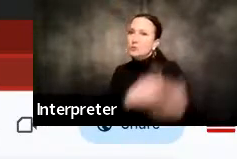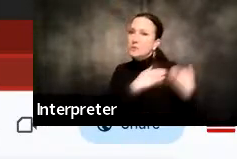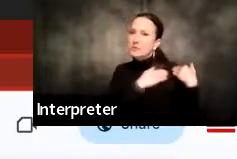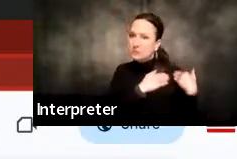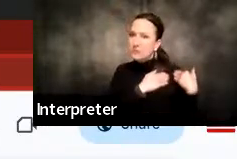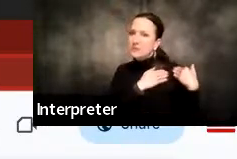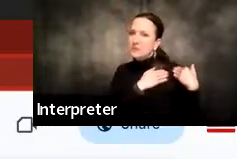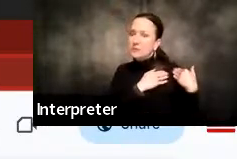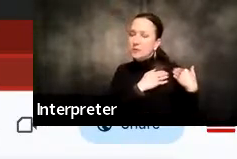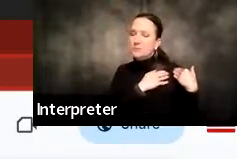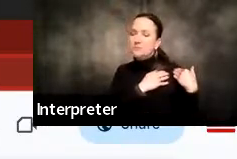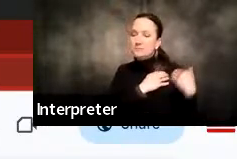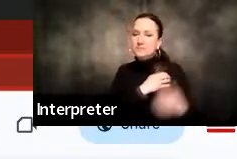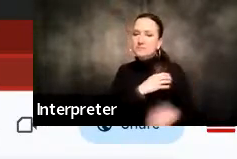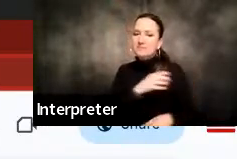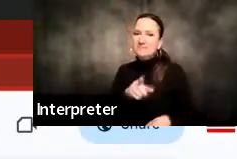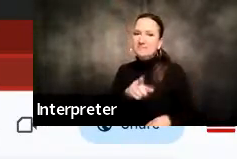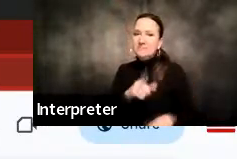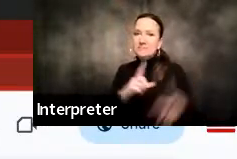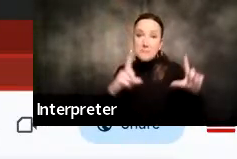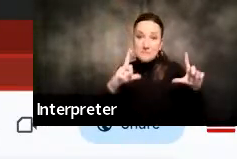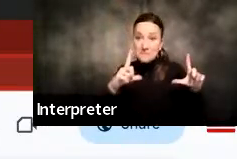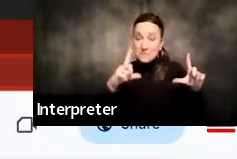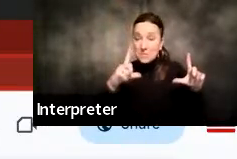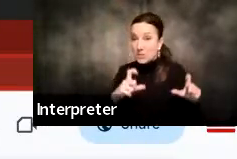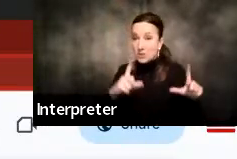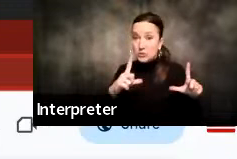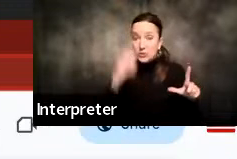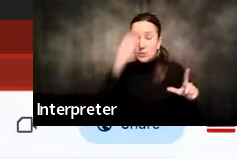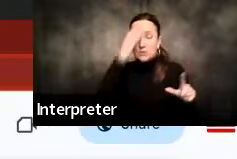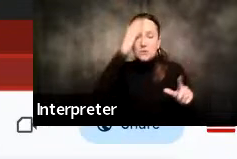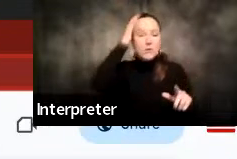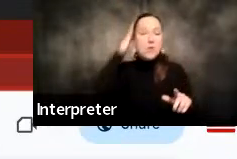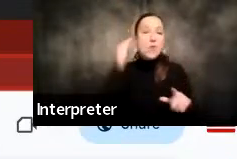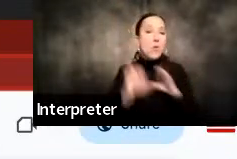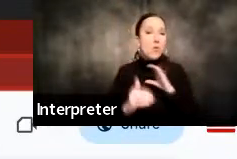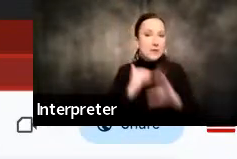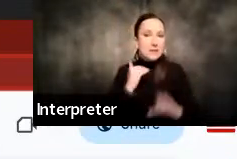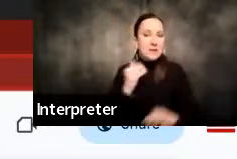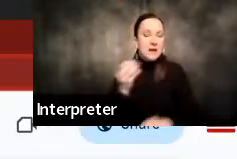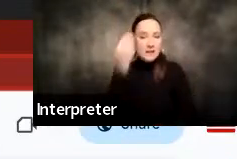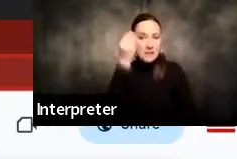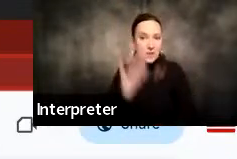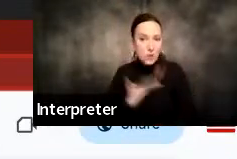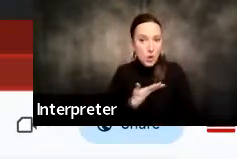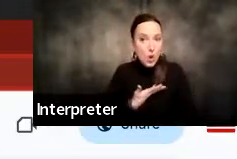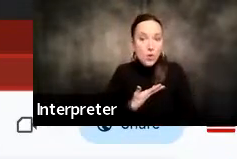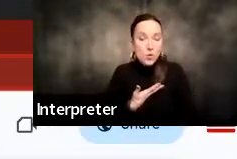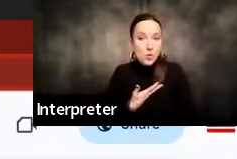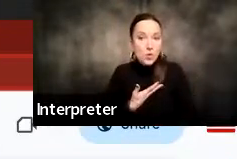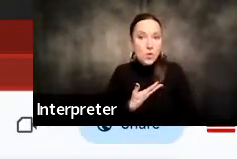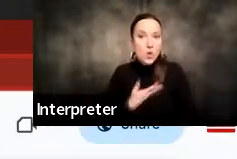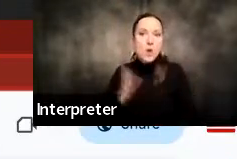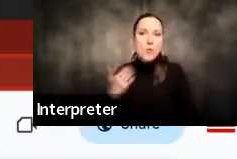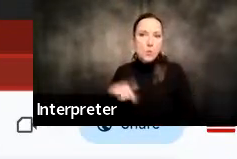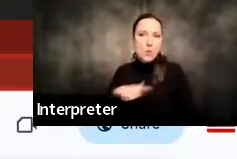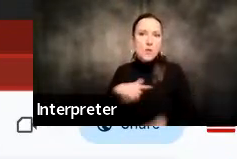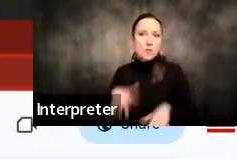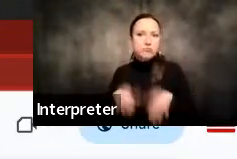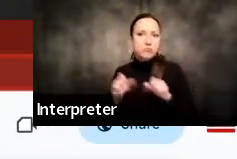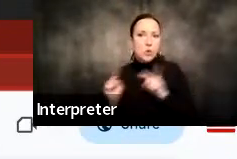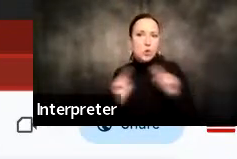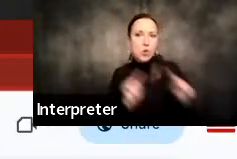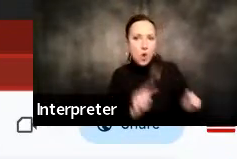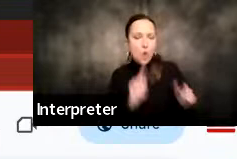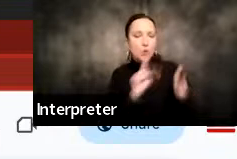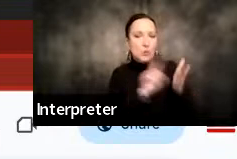up. So if you could take a picture, or you could just send it over to me and let me know, we'll make sure that we have DOB go out there, do the